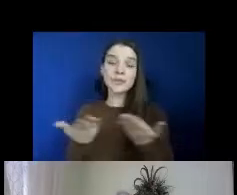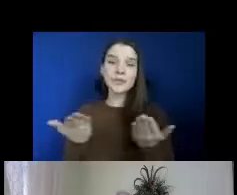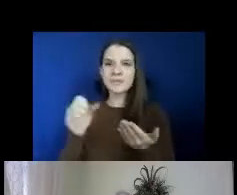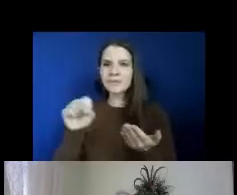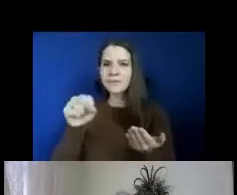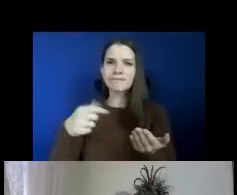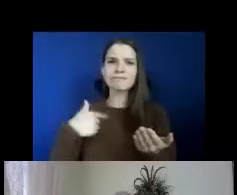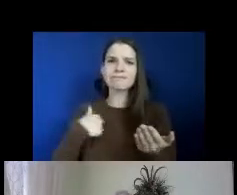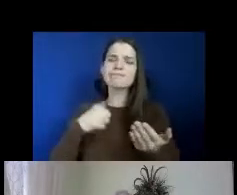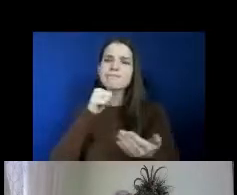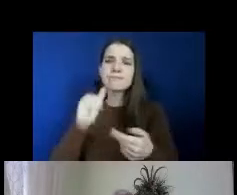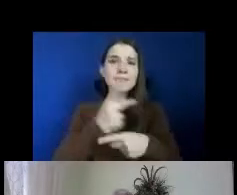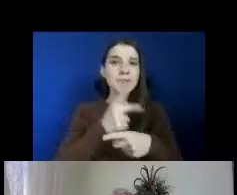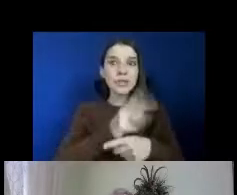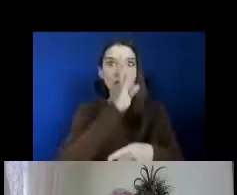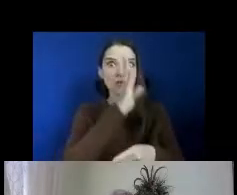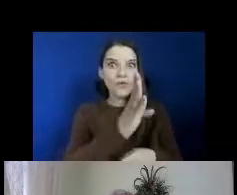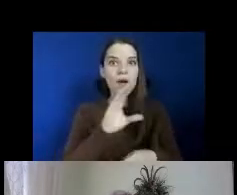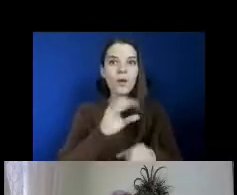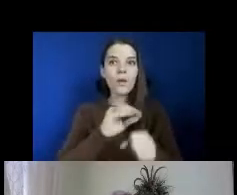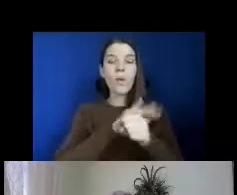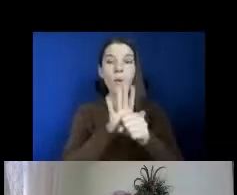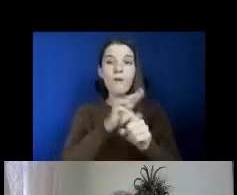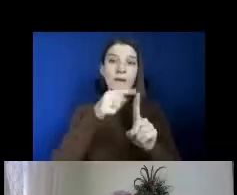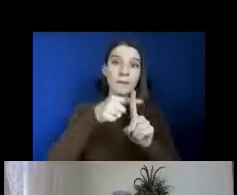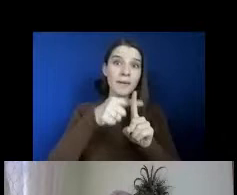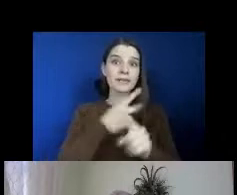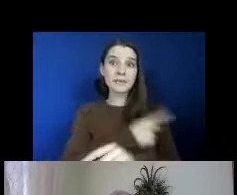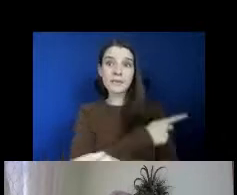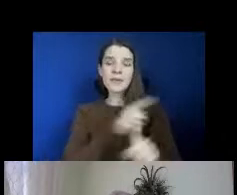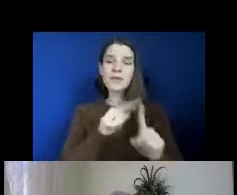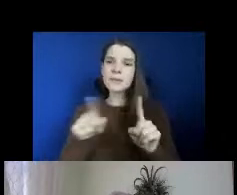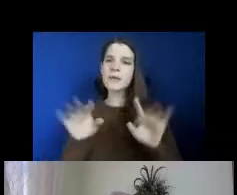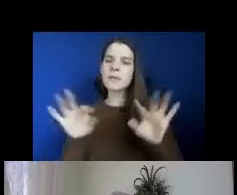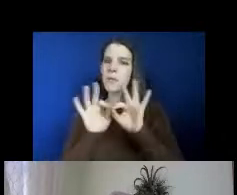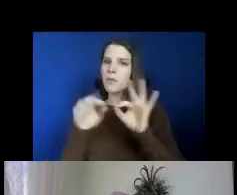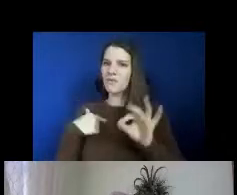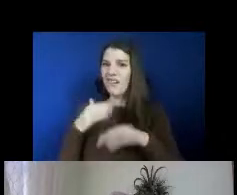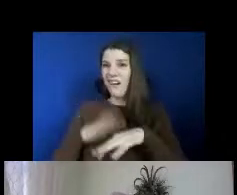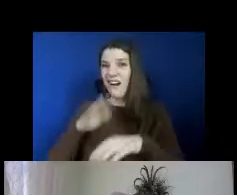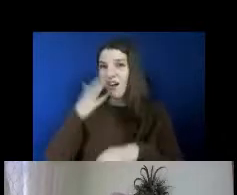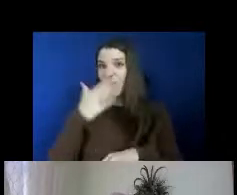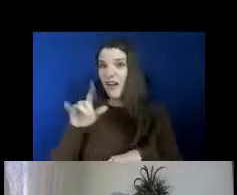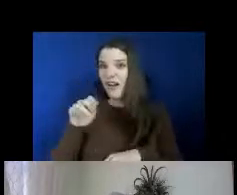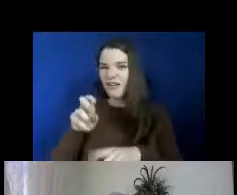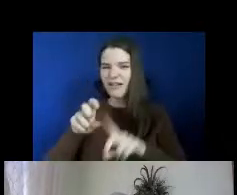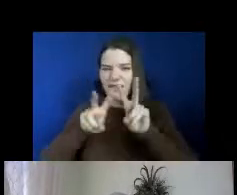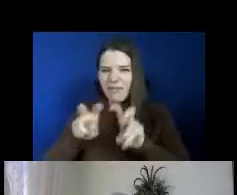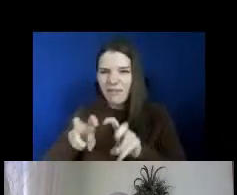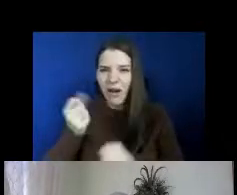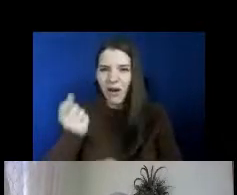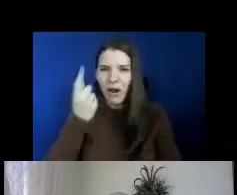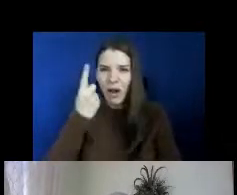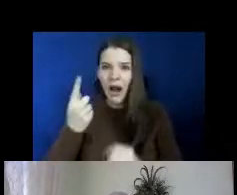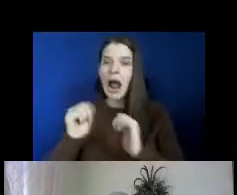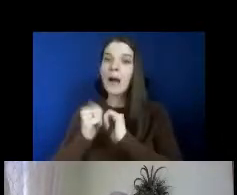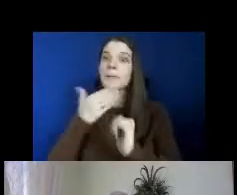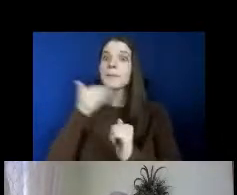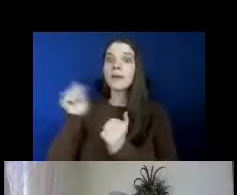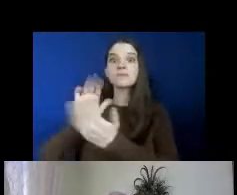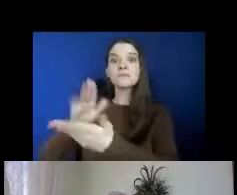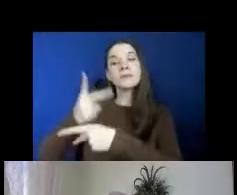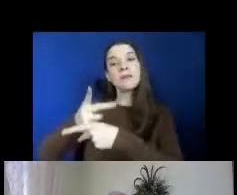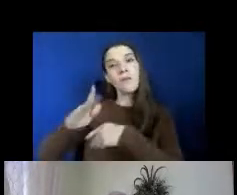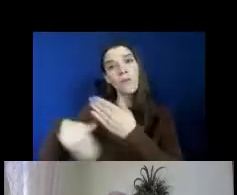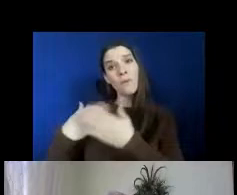not taking care of directly the COVID positive patients, to really be on the front line of trying to understand how best to take care of our